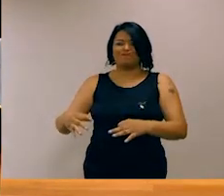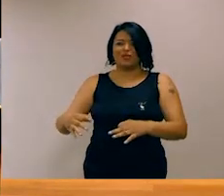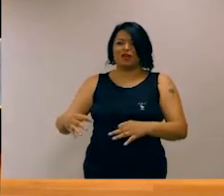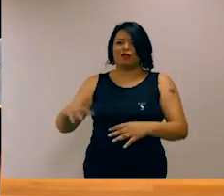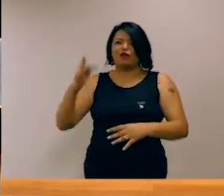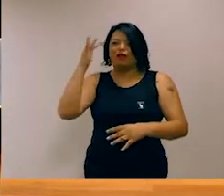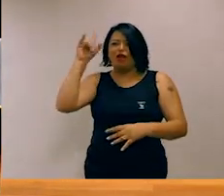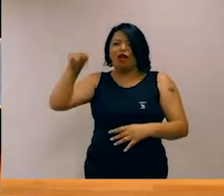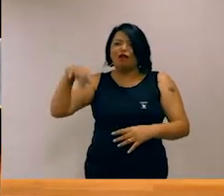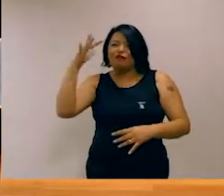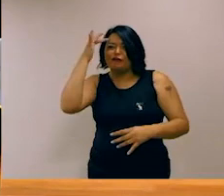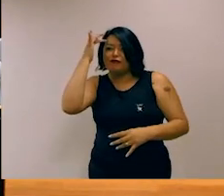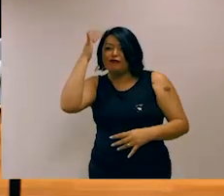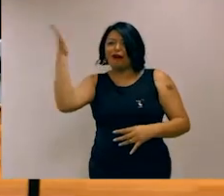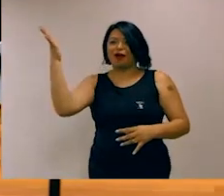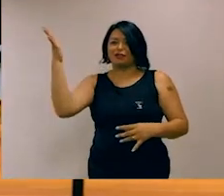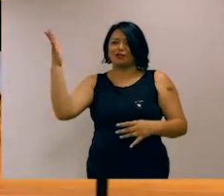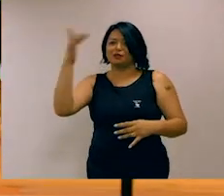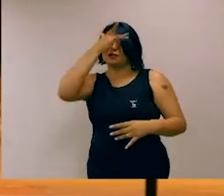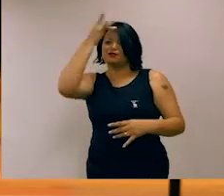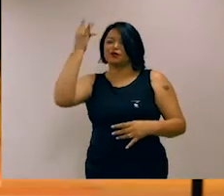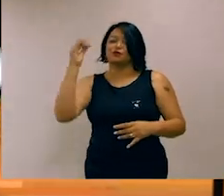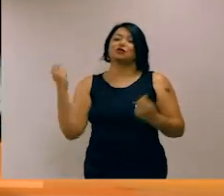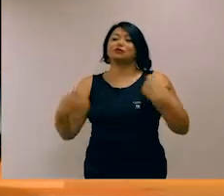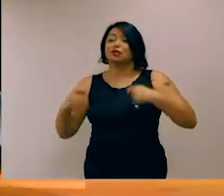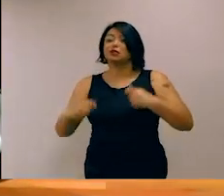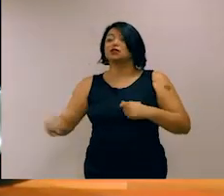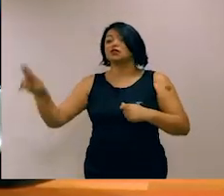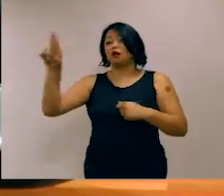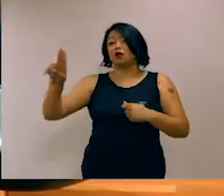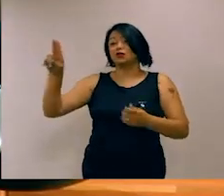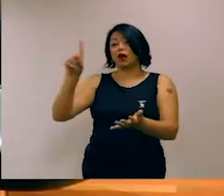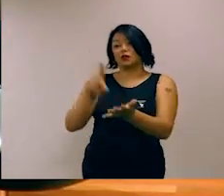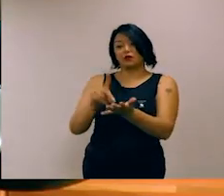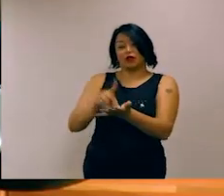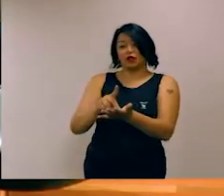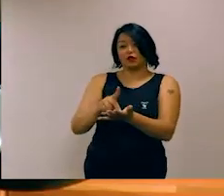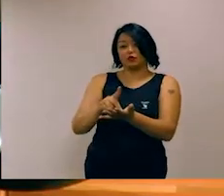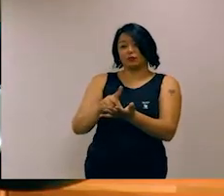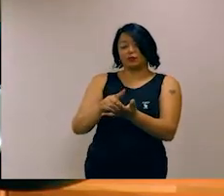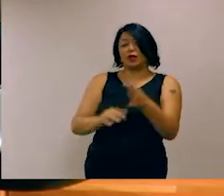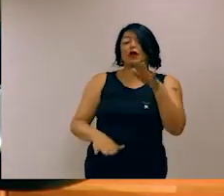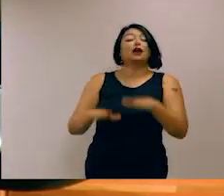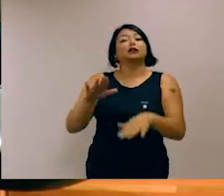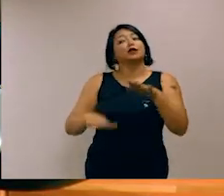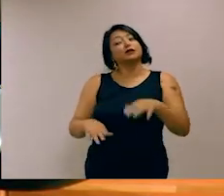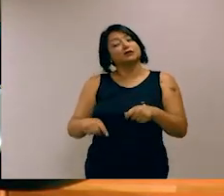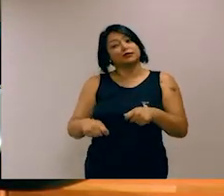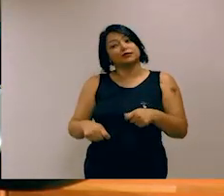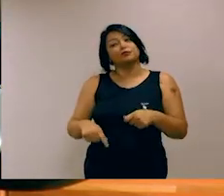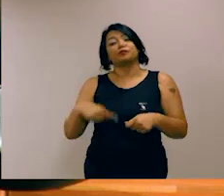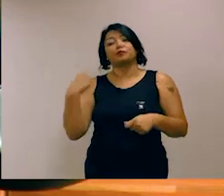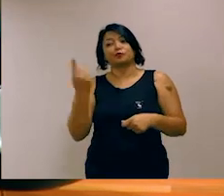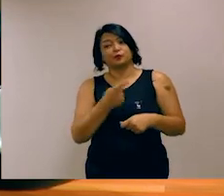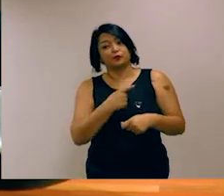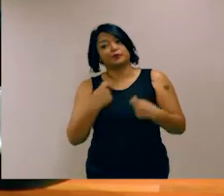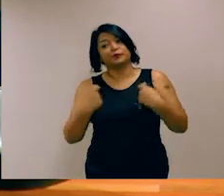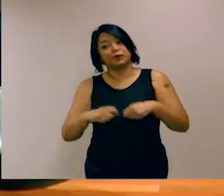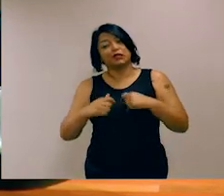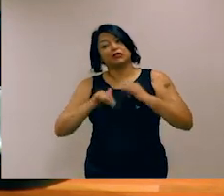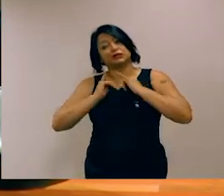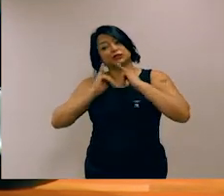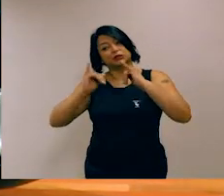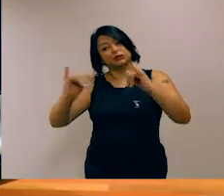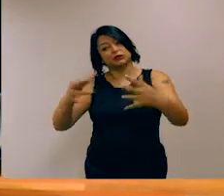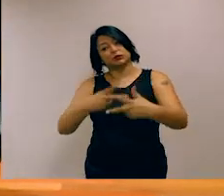perfect and intelligible for the ones who are going to use it. Sometimes you have to be ambassadors of bad news,